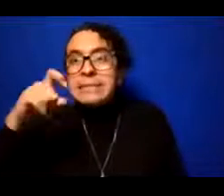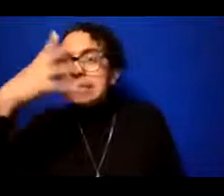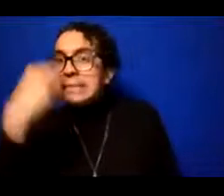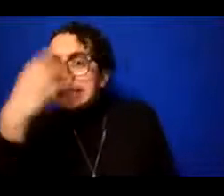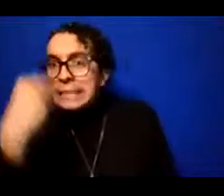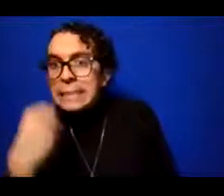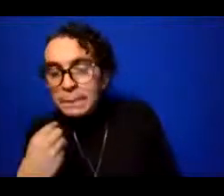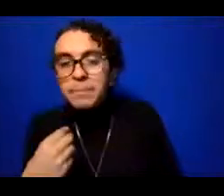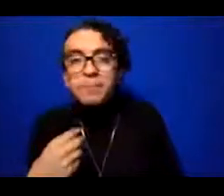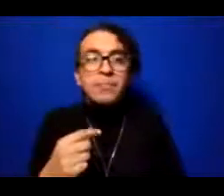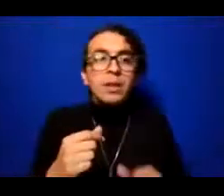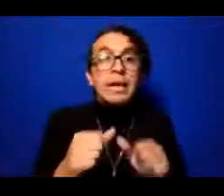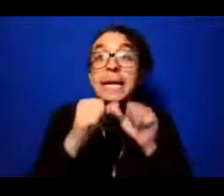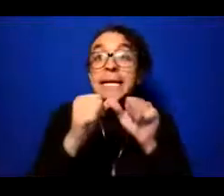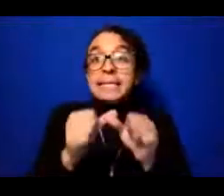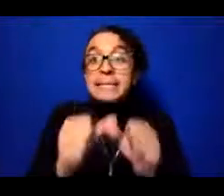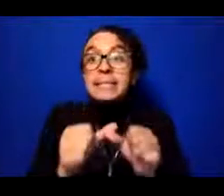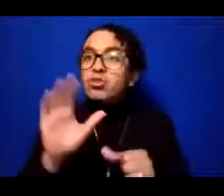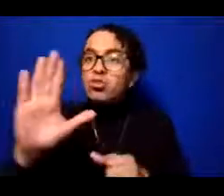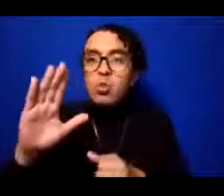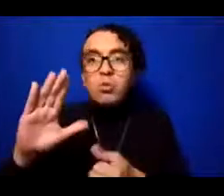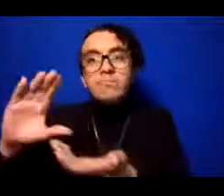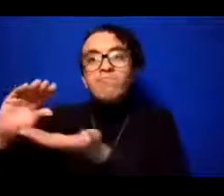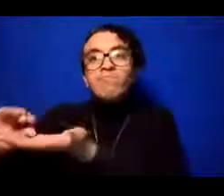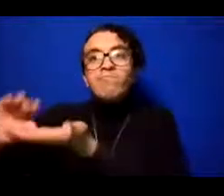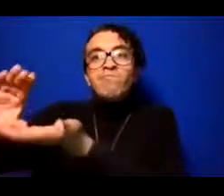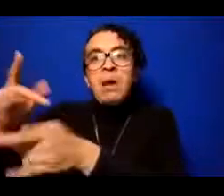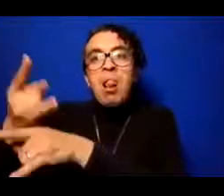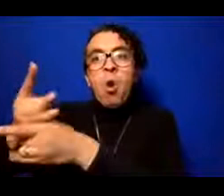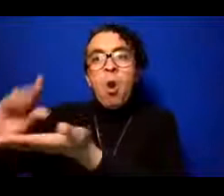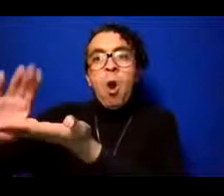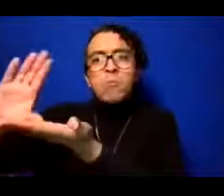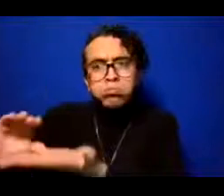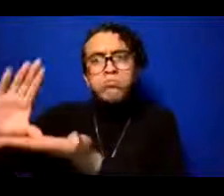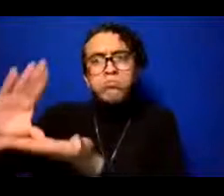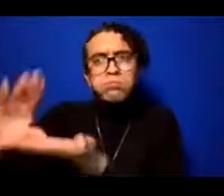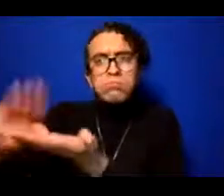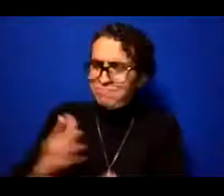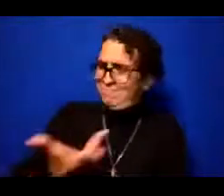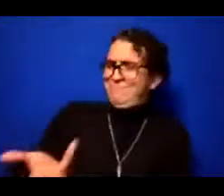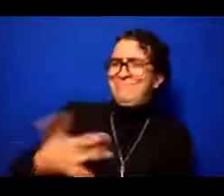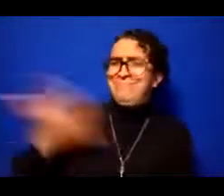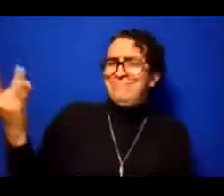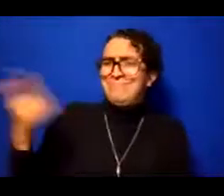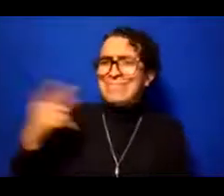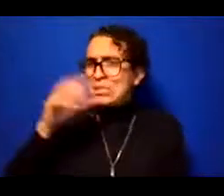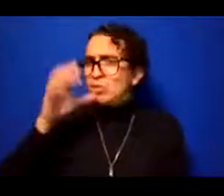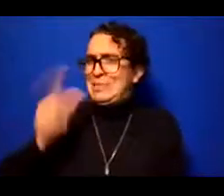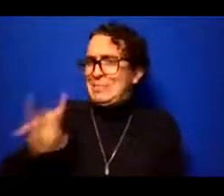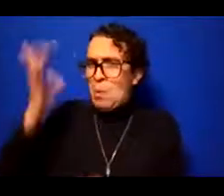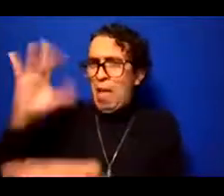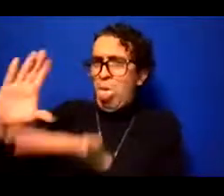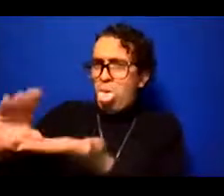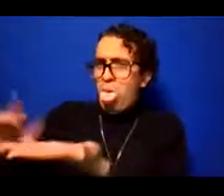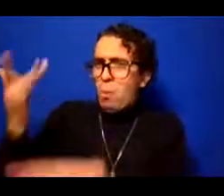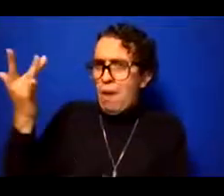consistently missing alcohol in your cabinet, those types of things. You just want to kind of keep an eye out for that. And I also put